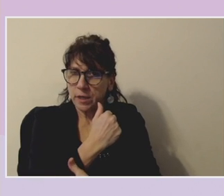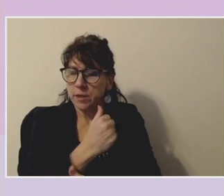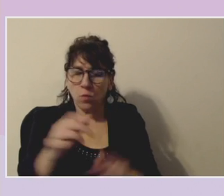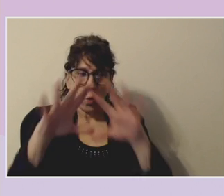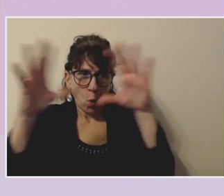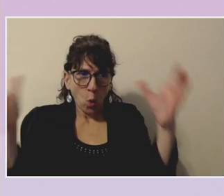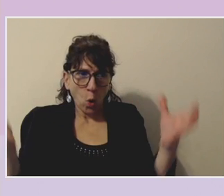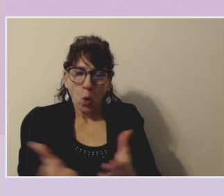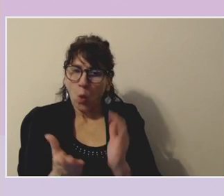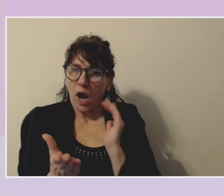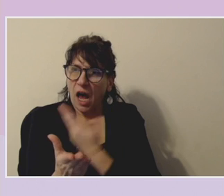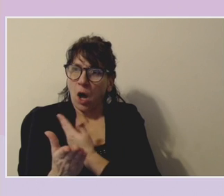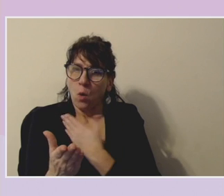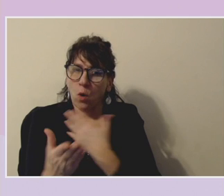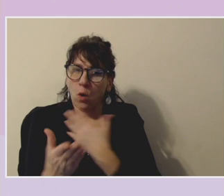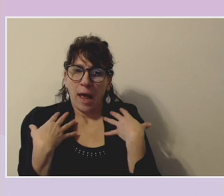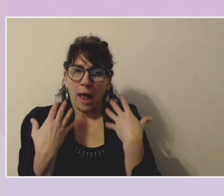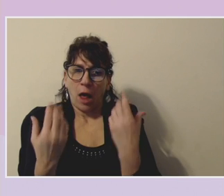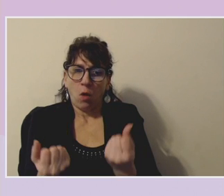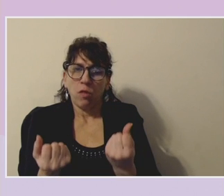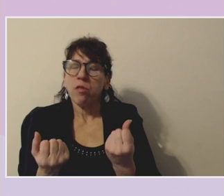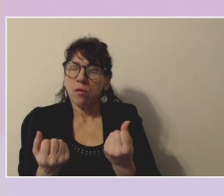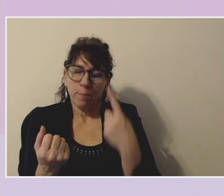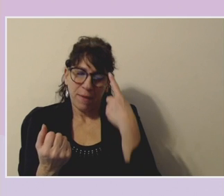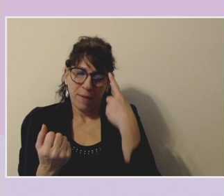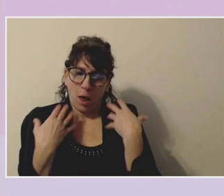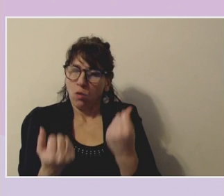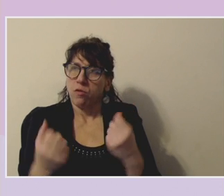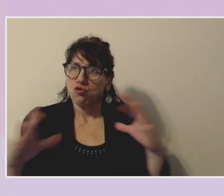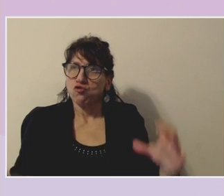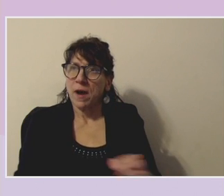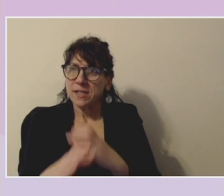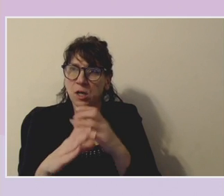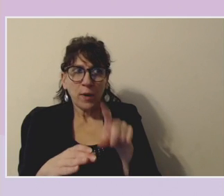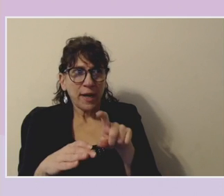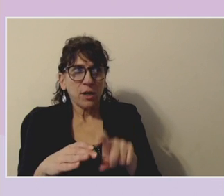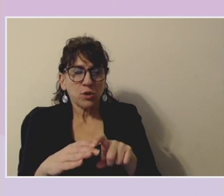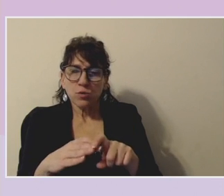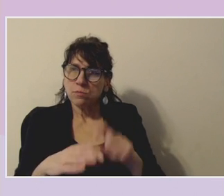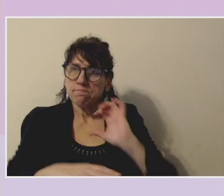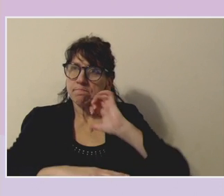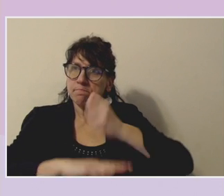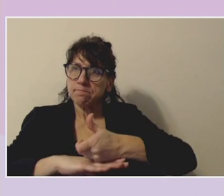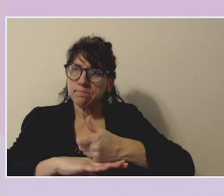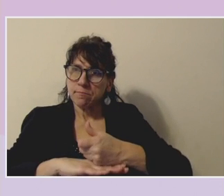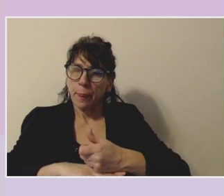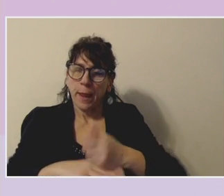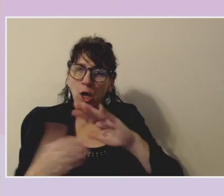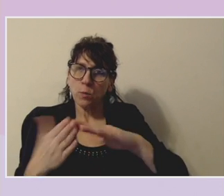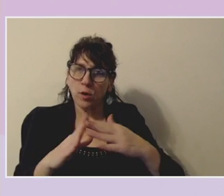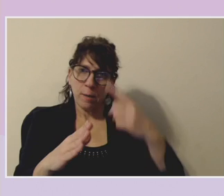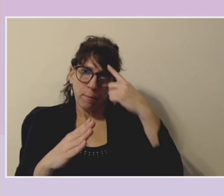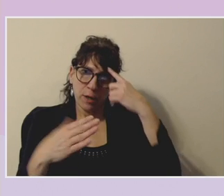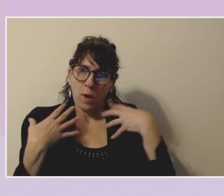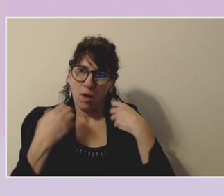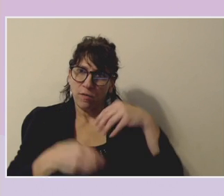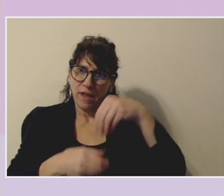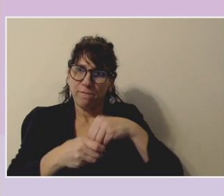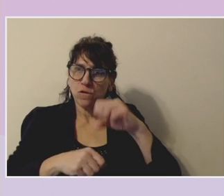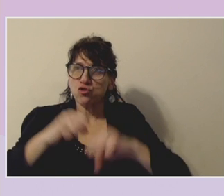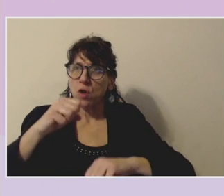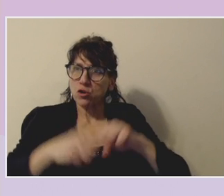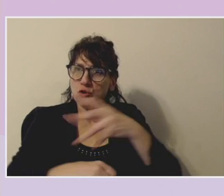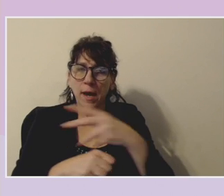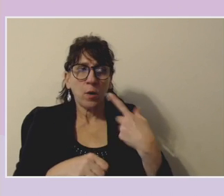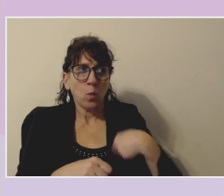health crisis. We need to build out a community mental health infrastructure, and we need to do